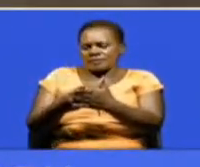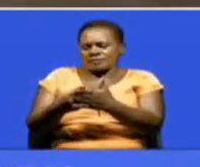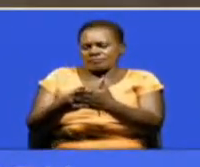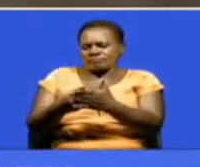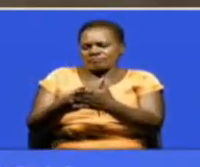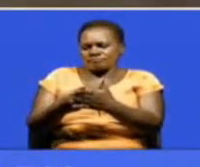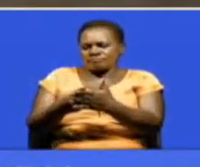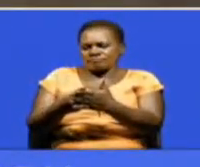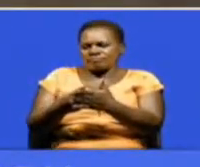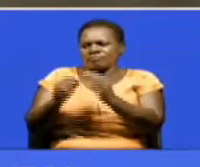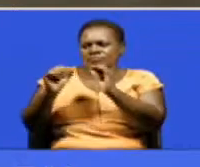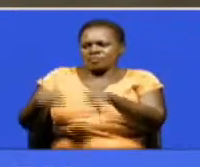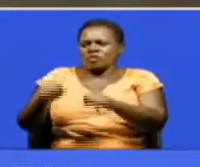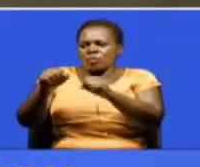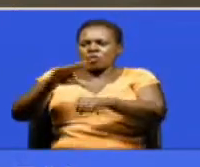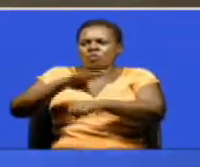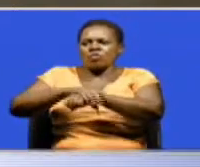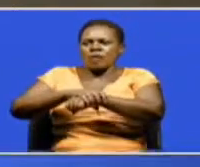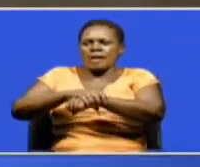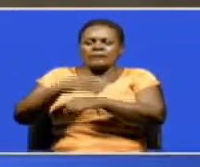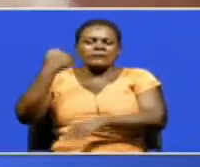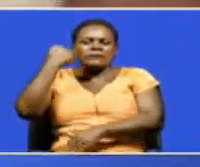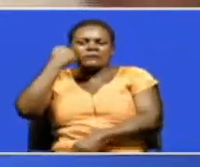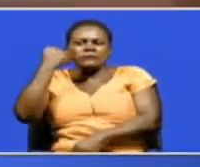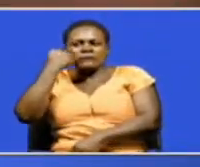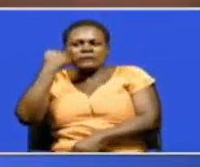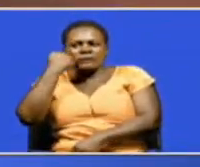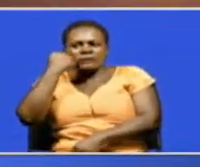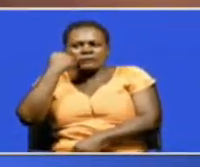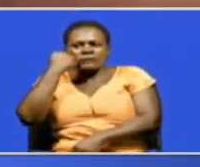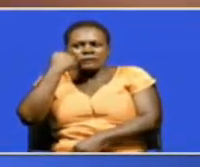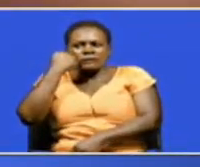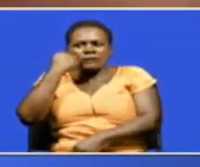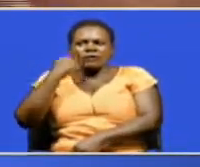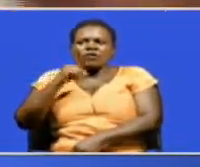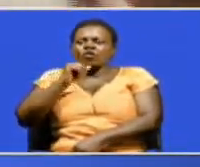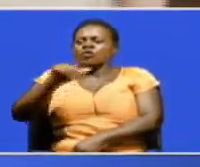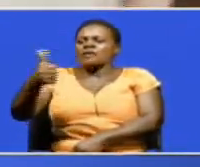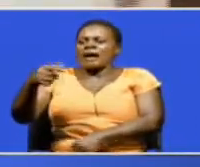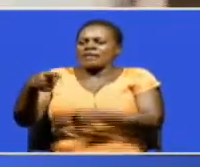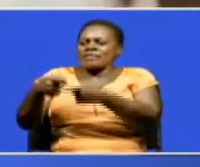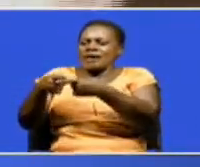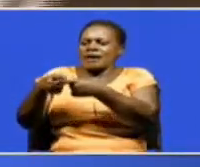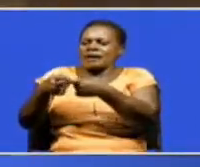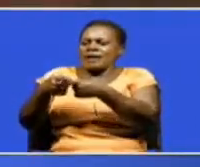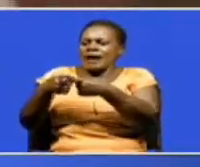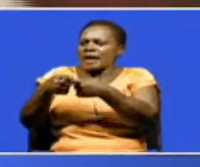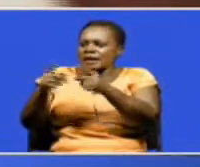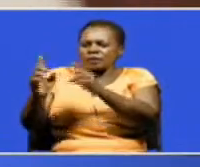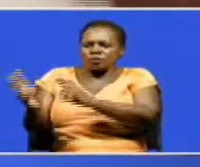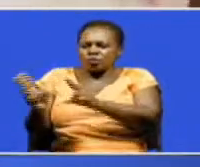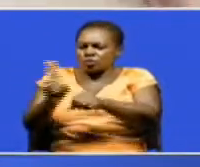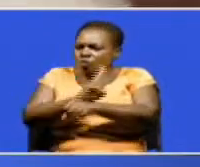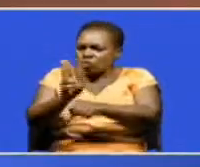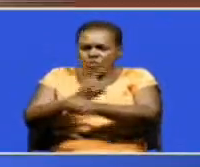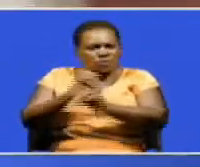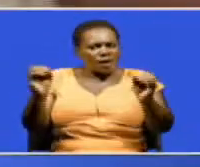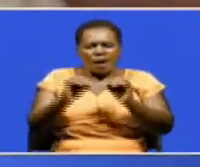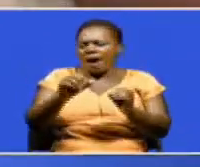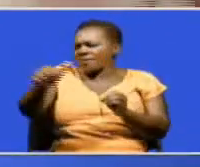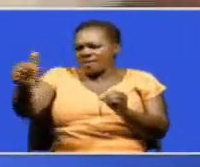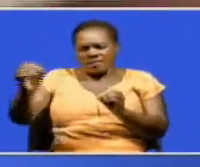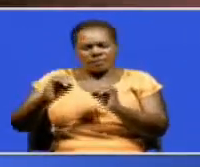marriage, then you are bound to get genetic diseases. Just not any other rat and mouse is used in scientific